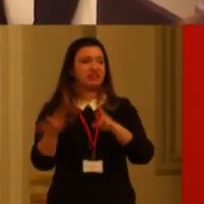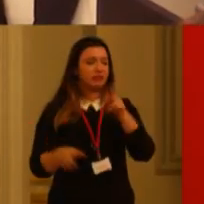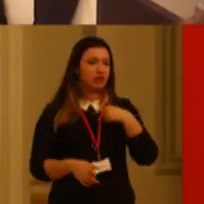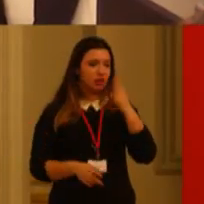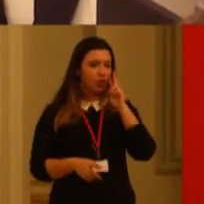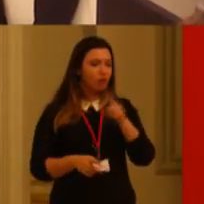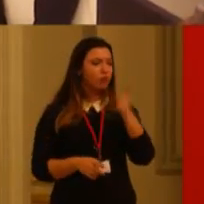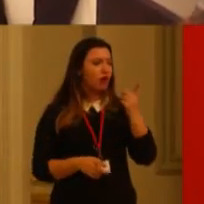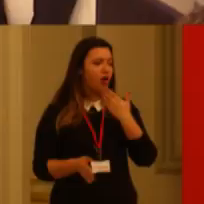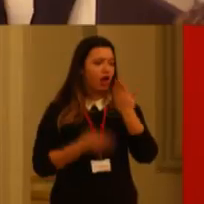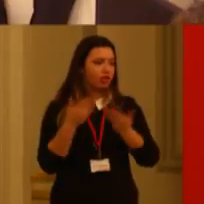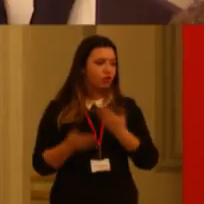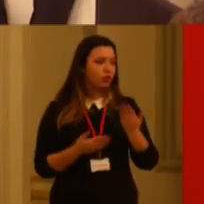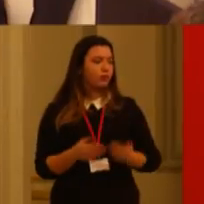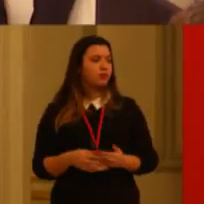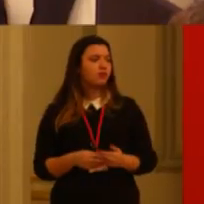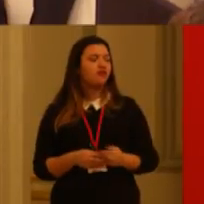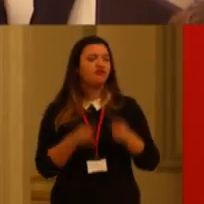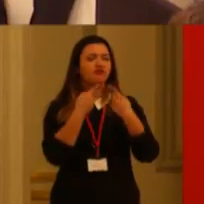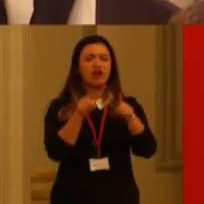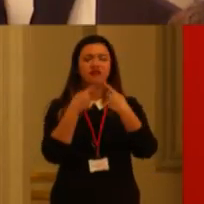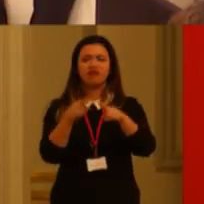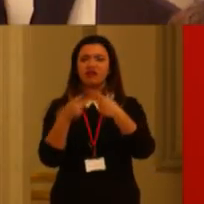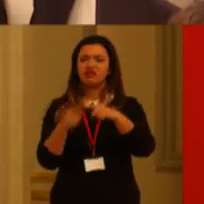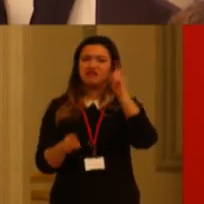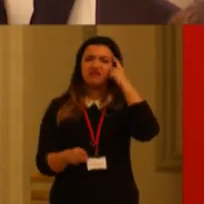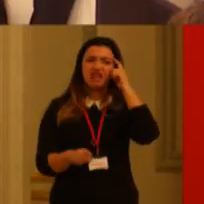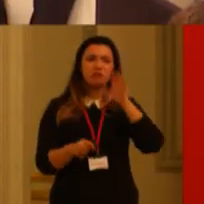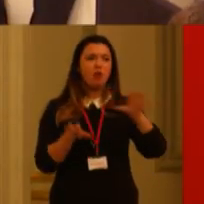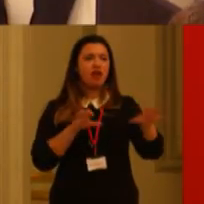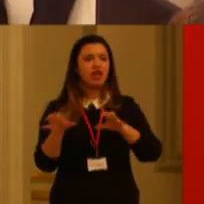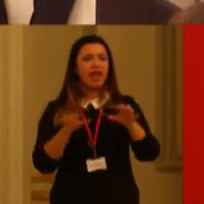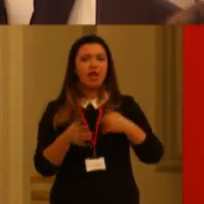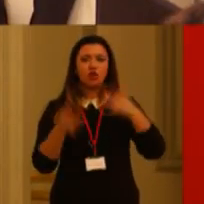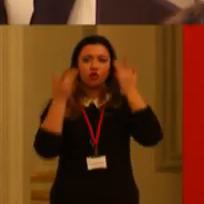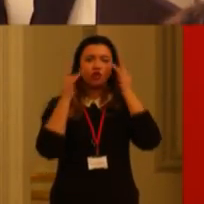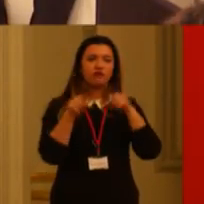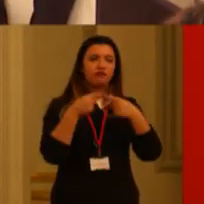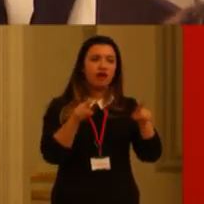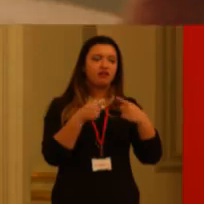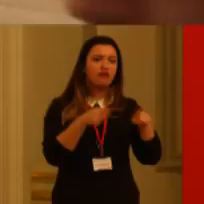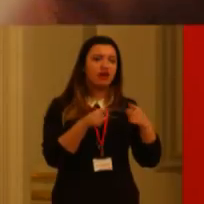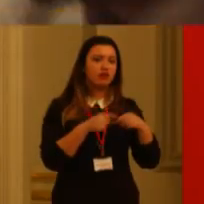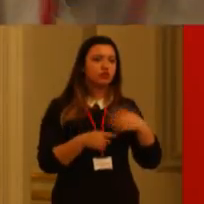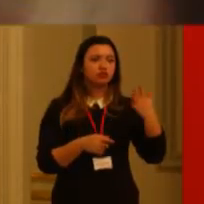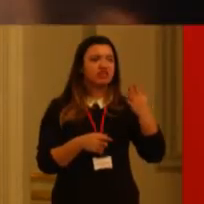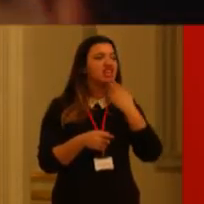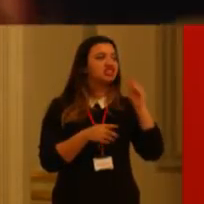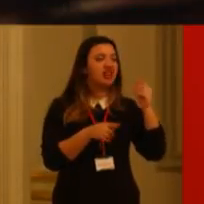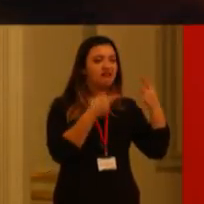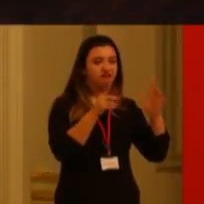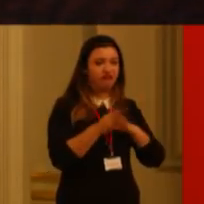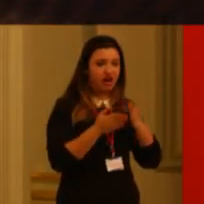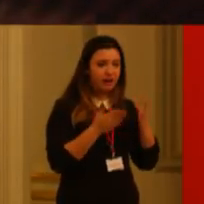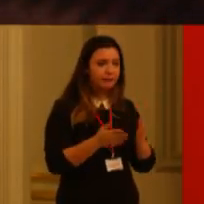quite dispersed, or it's quite diverse, I would say, regionally, ethnically, culturally. We